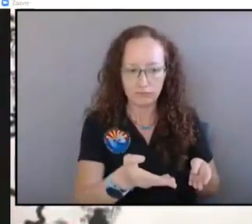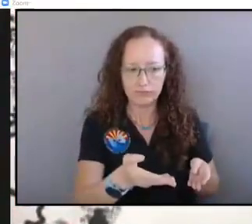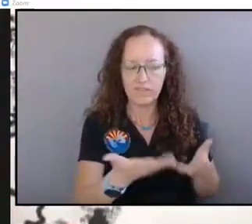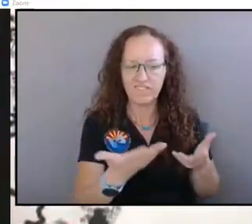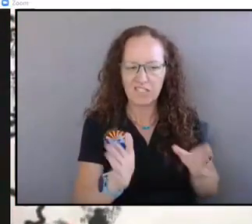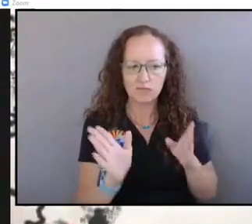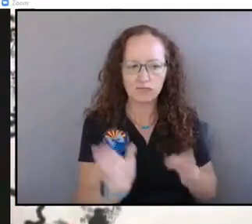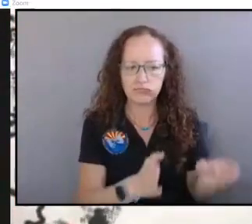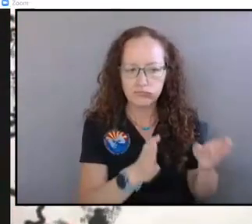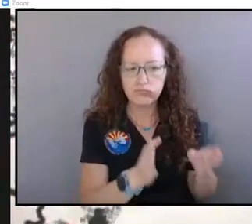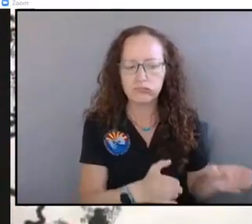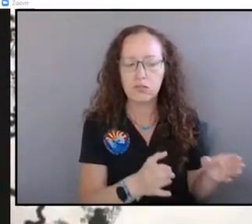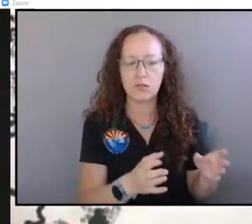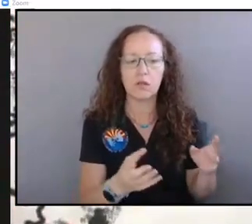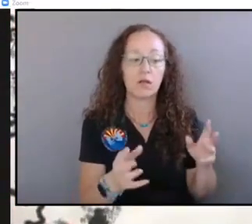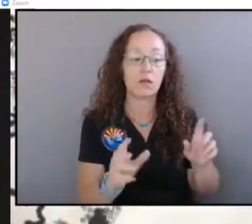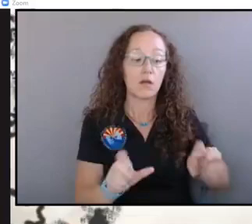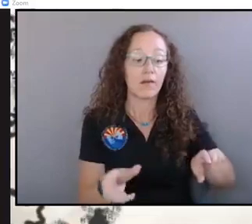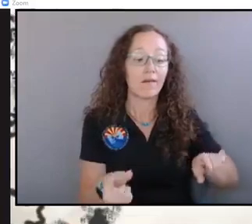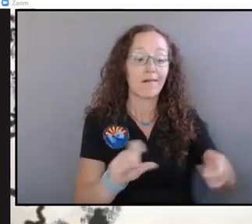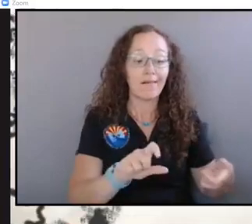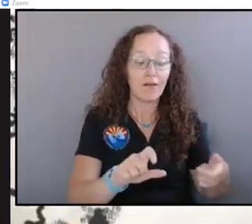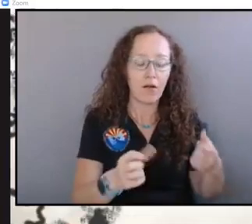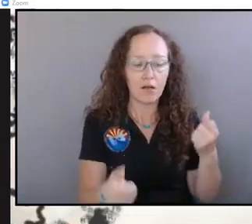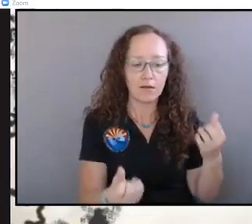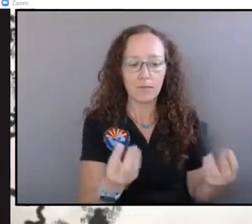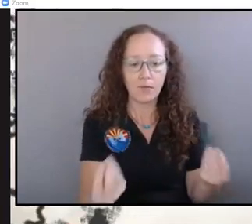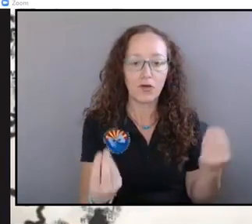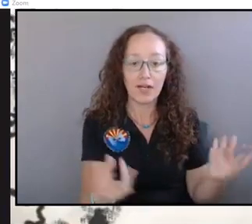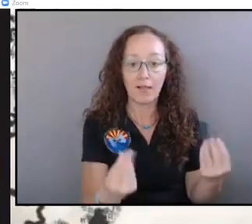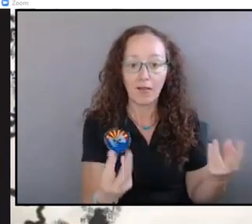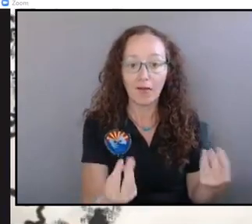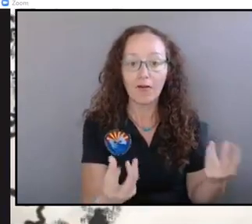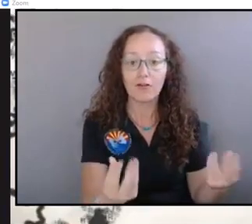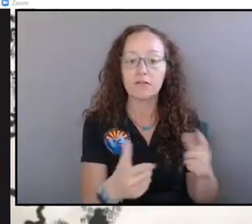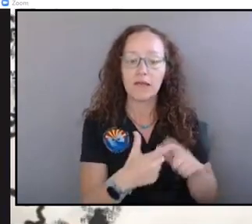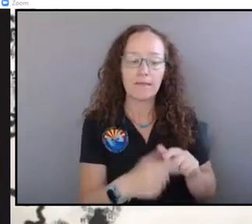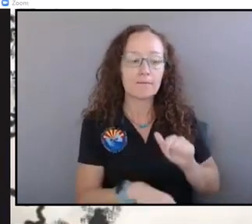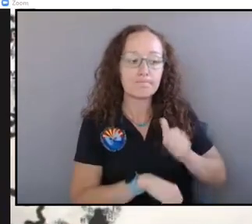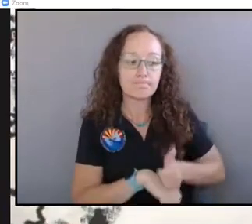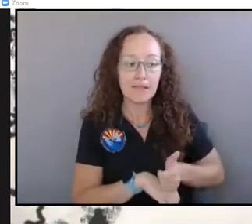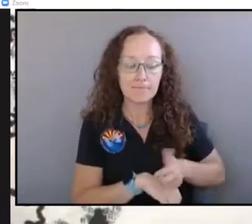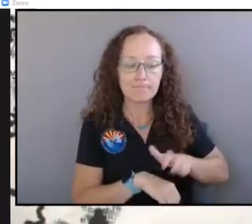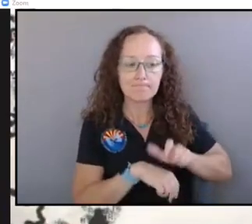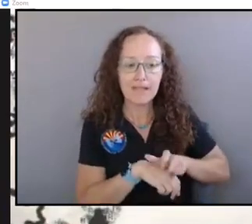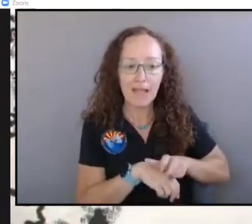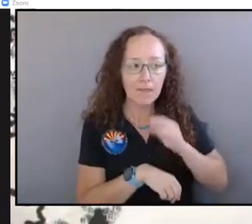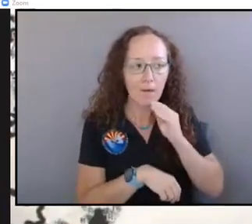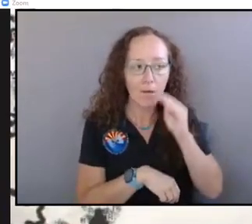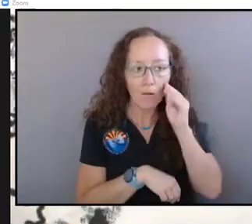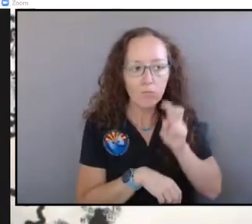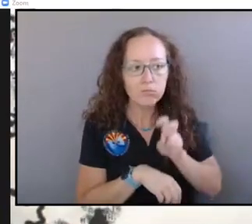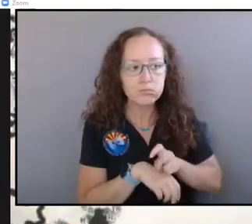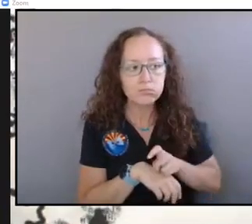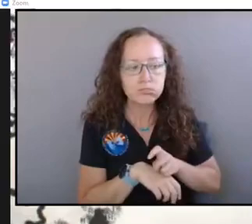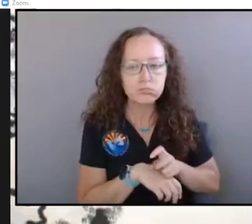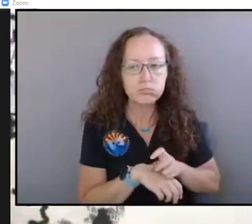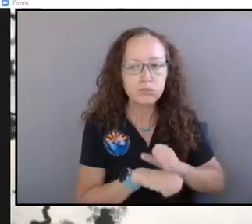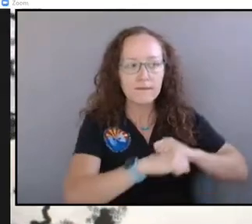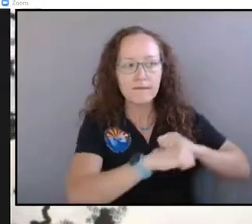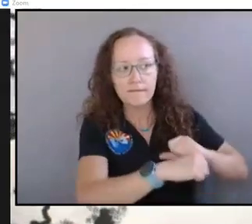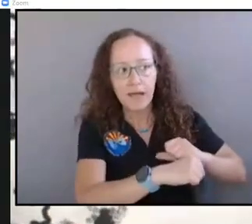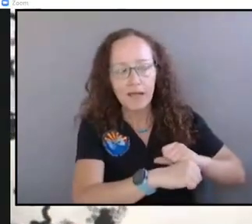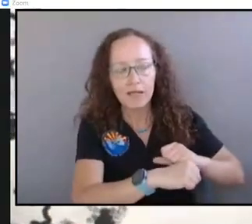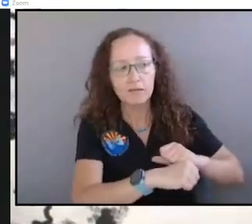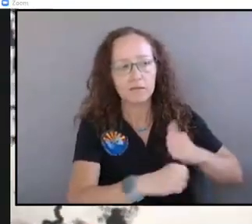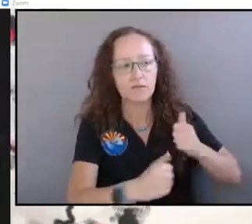they turned the hose, the sprinklers on, they sat at the house and defended it and kept fire away from the property to the best of their